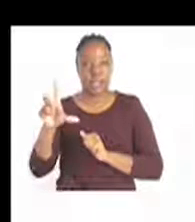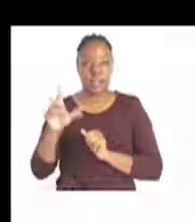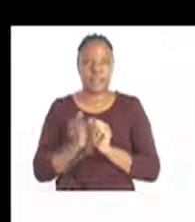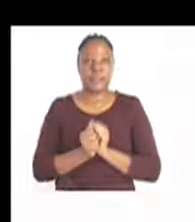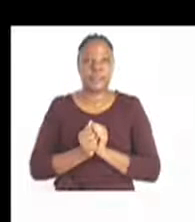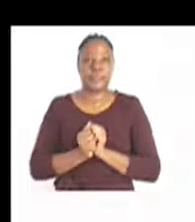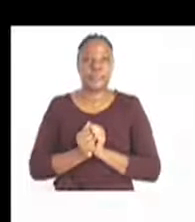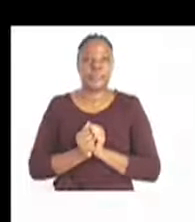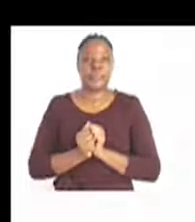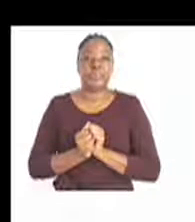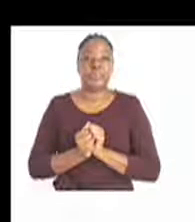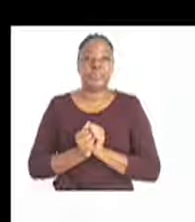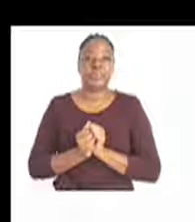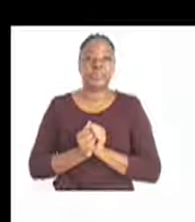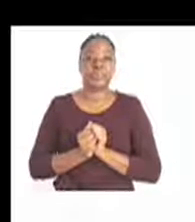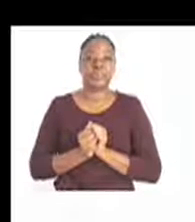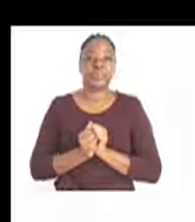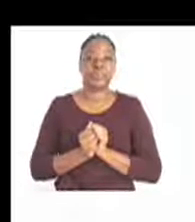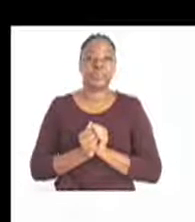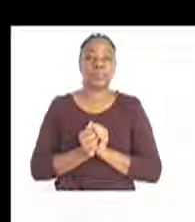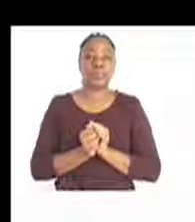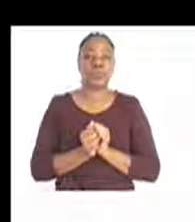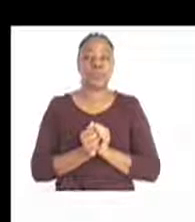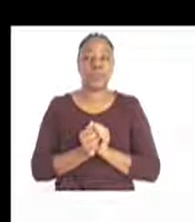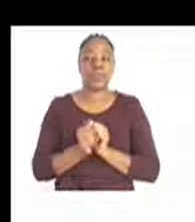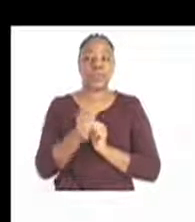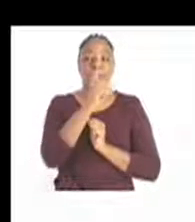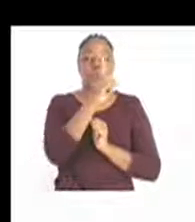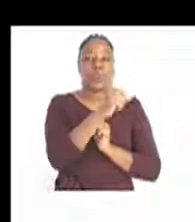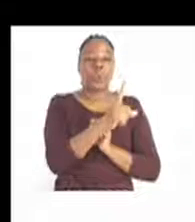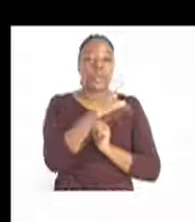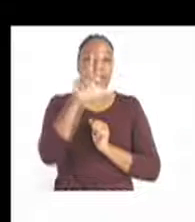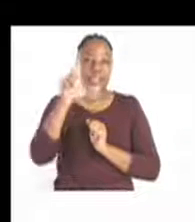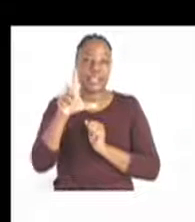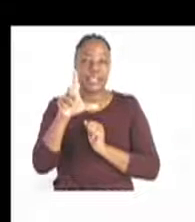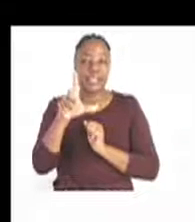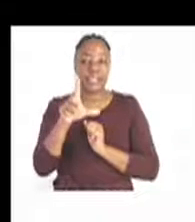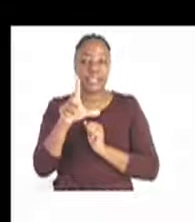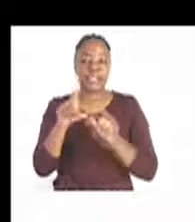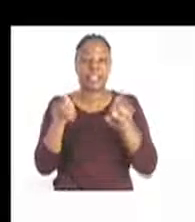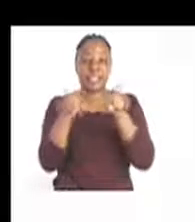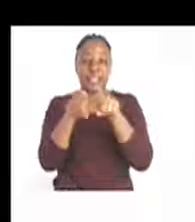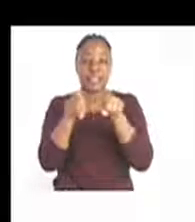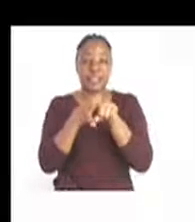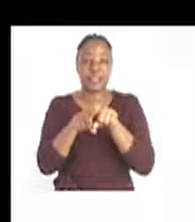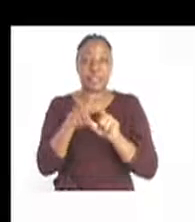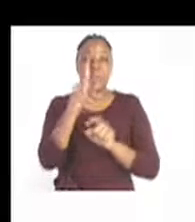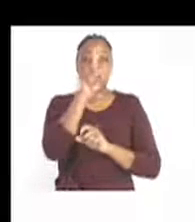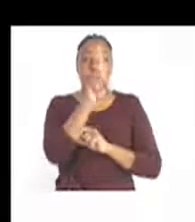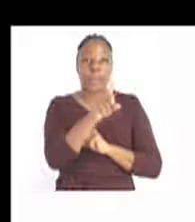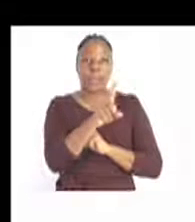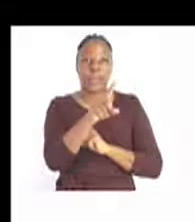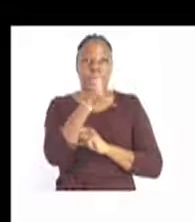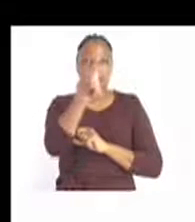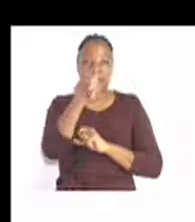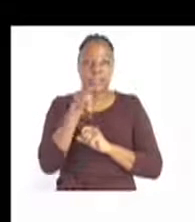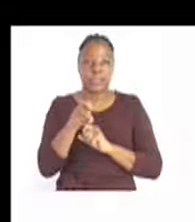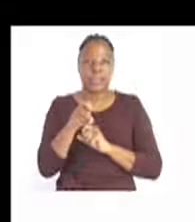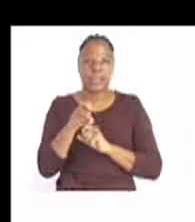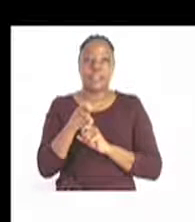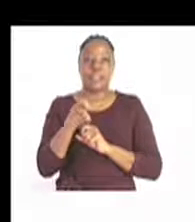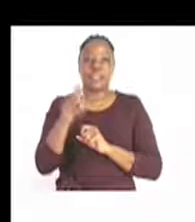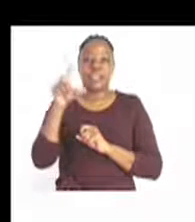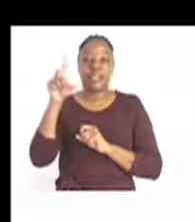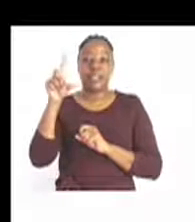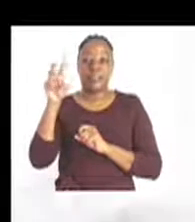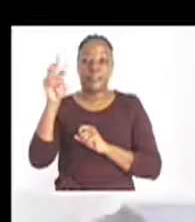to 1,000 milliliters. So we are going to try and do the exercise using that note. Let's